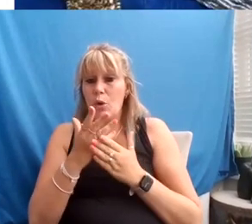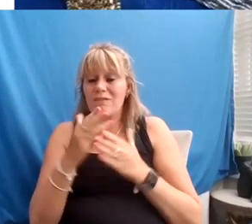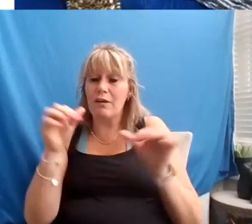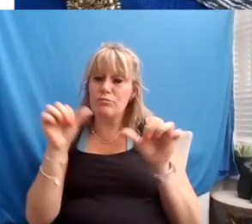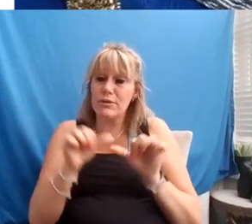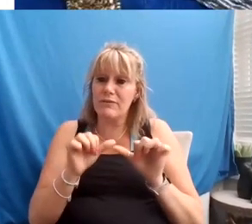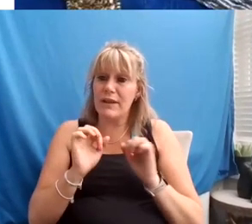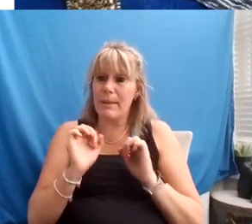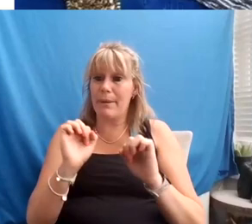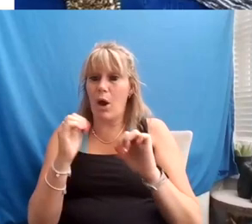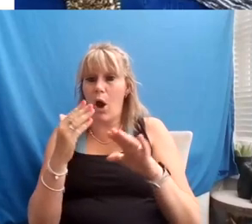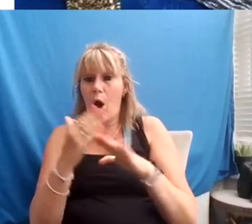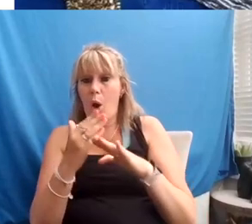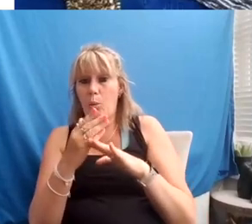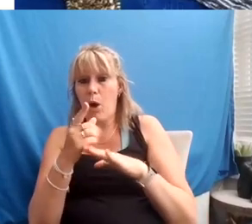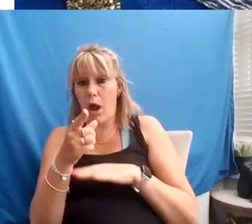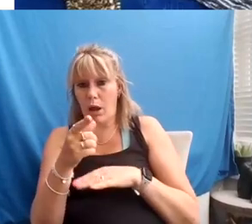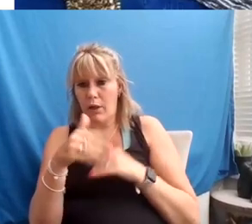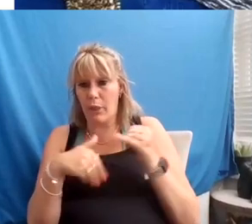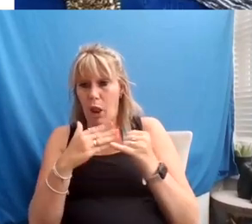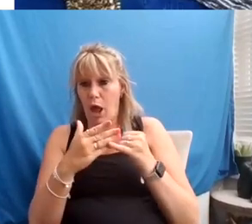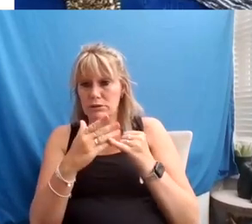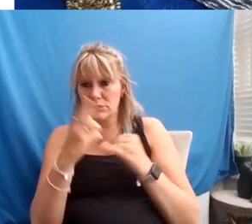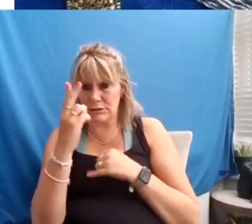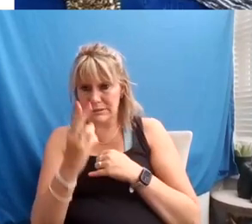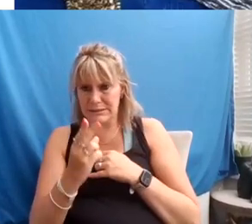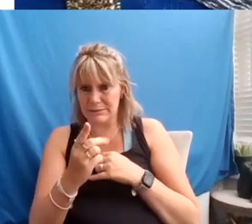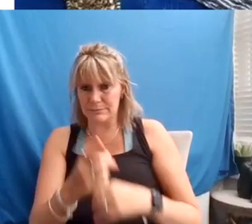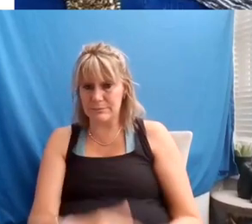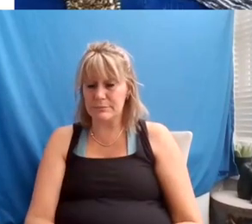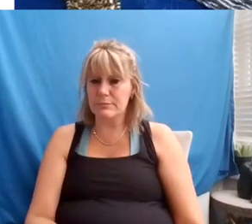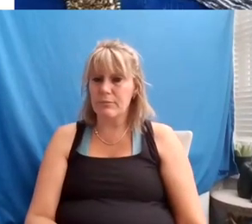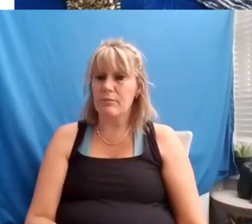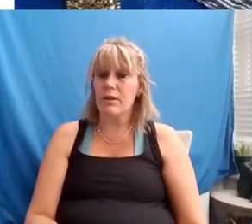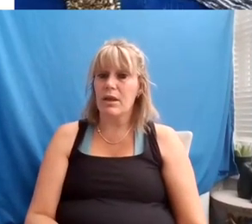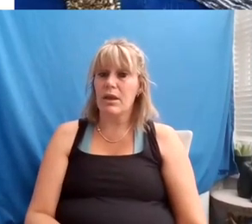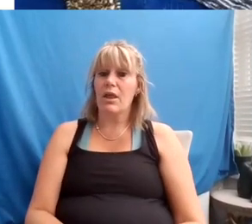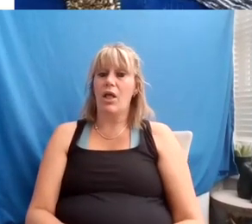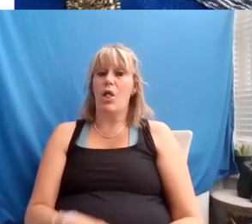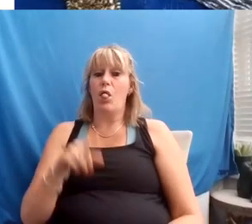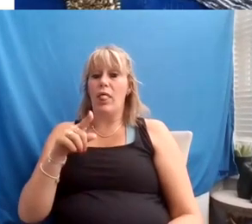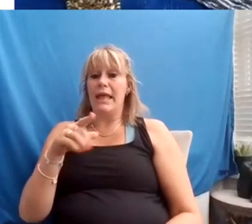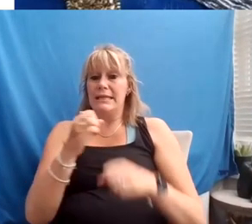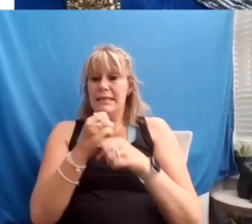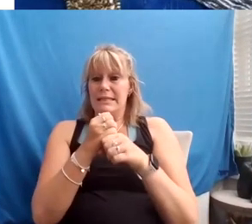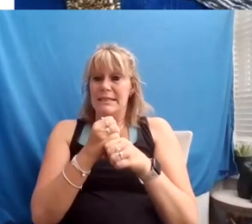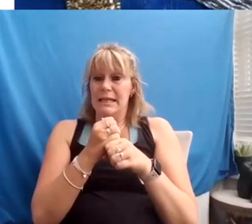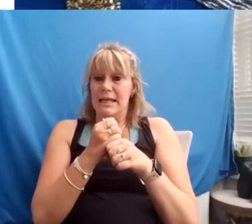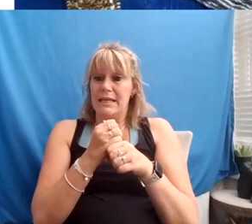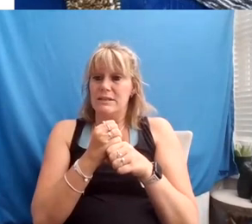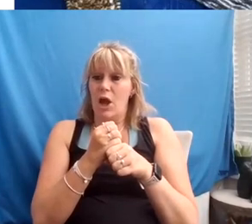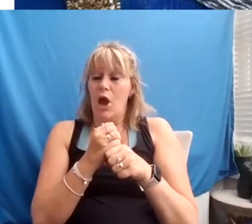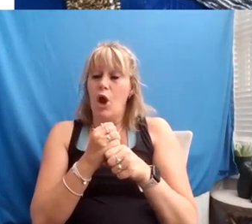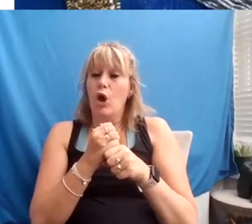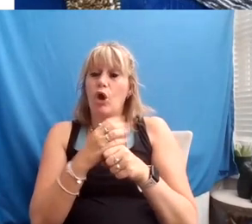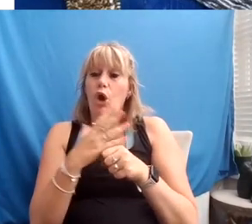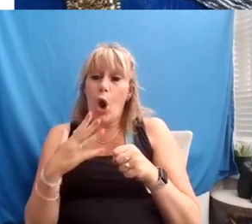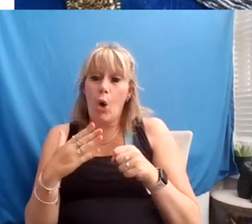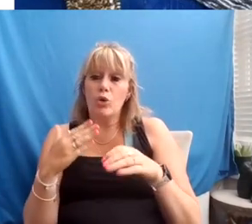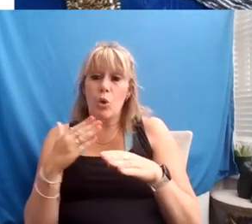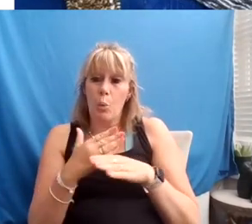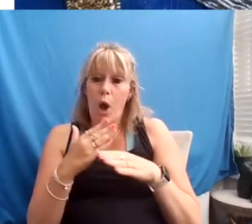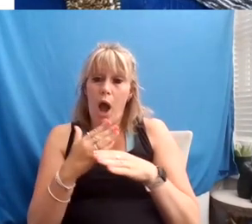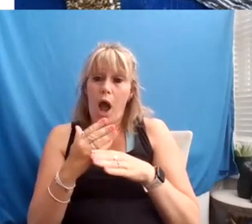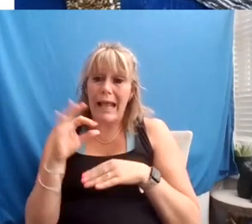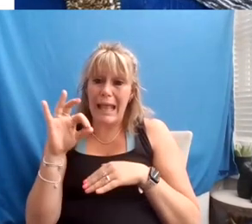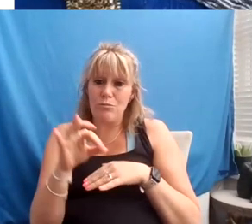briefly about the last exhibit. Yeah, so this is a goldwork embroidery that I did when I was